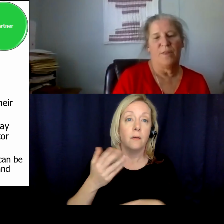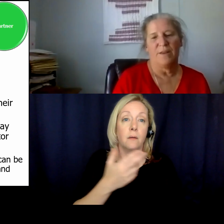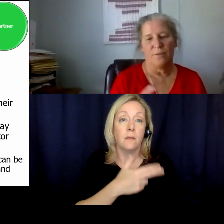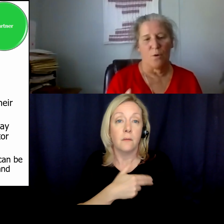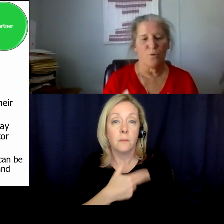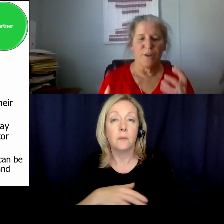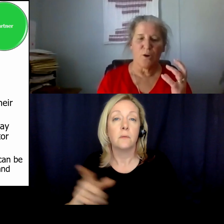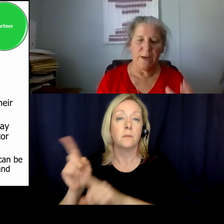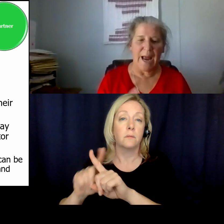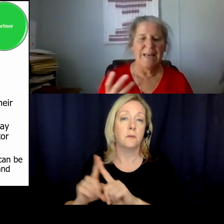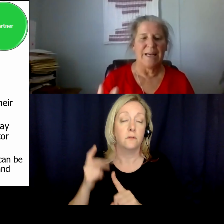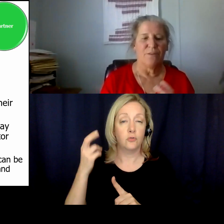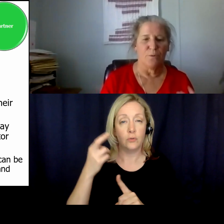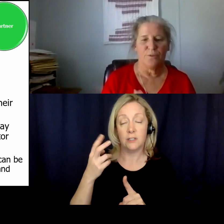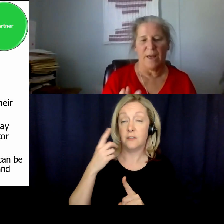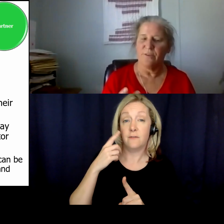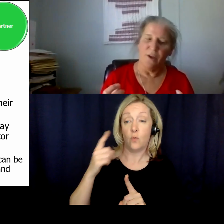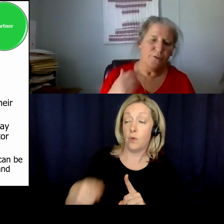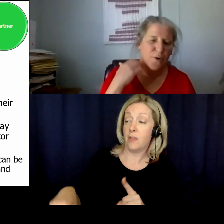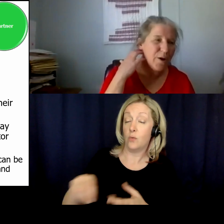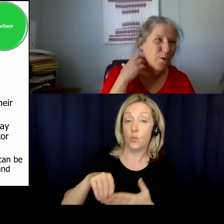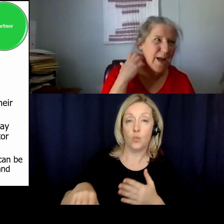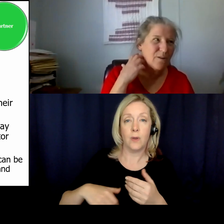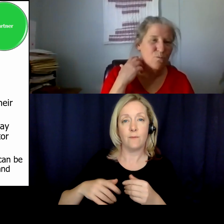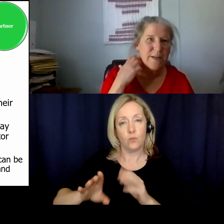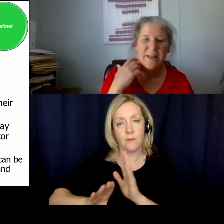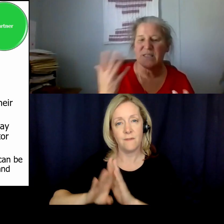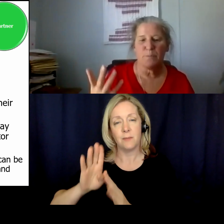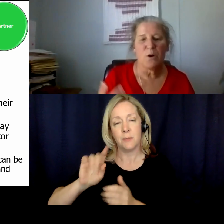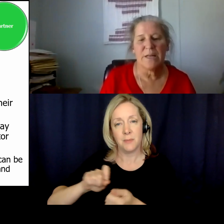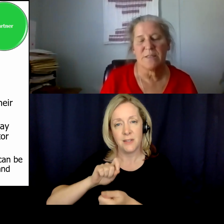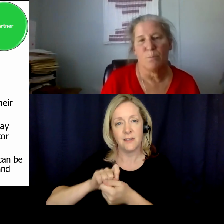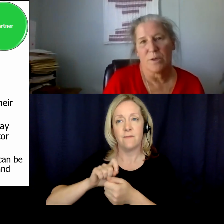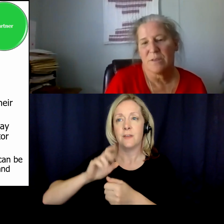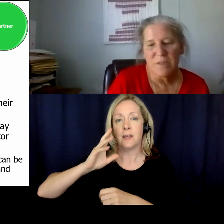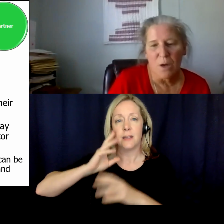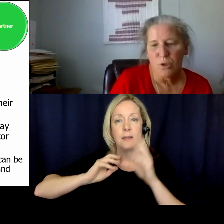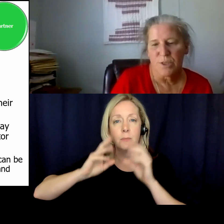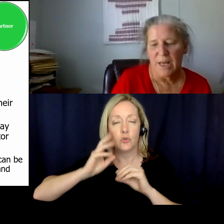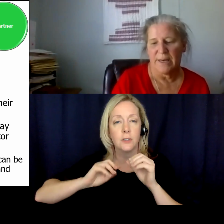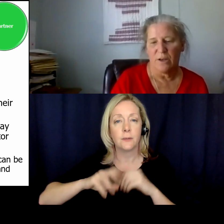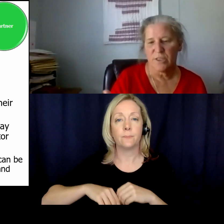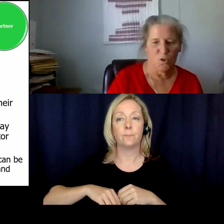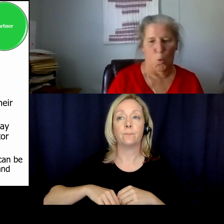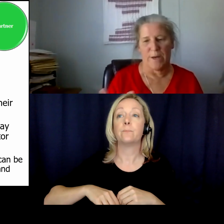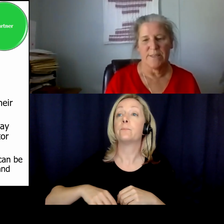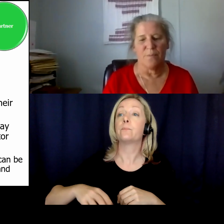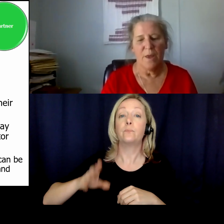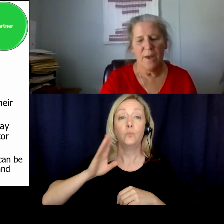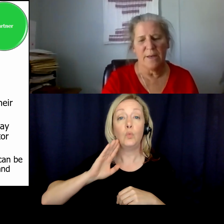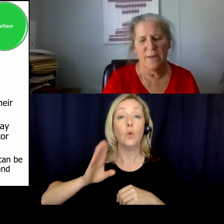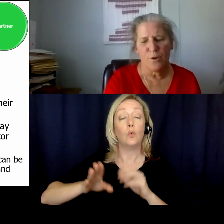about these learners and creating those things. So we create and read experience books and social studies,